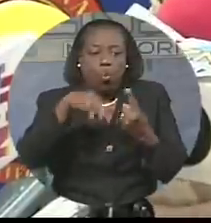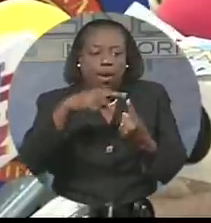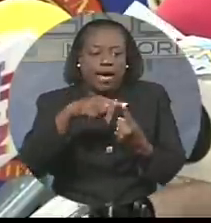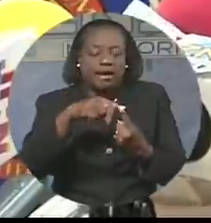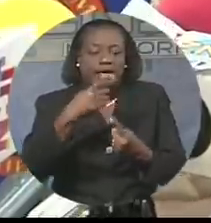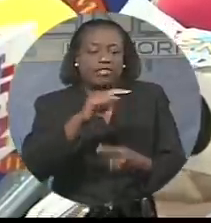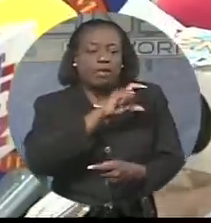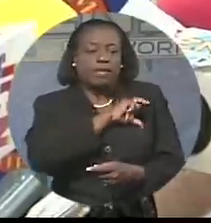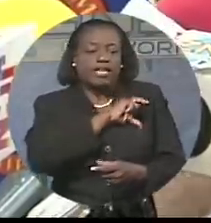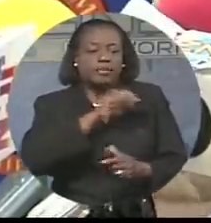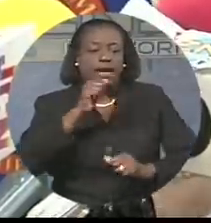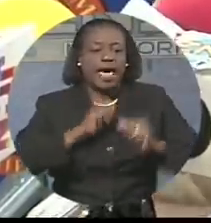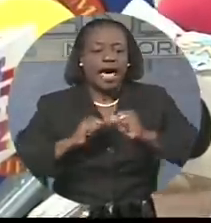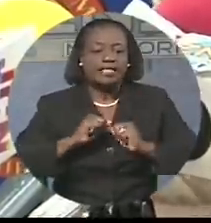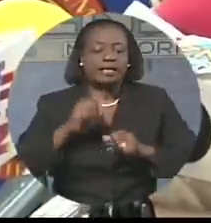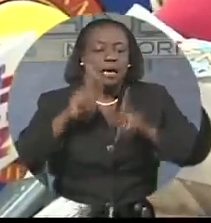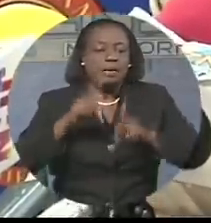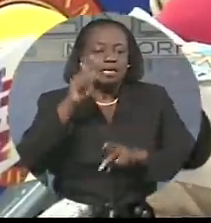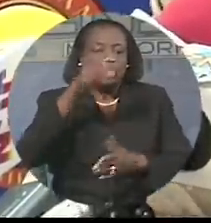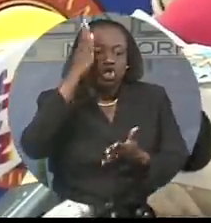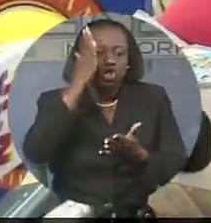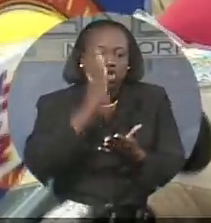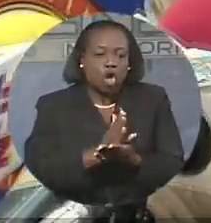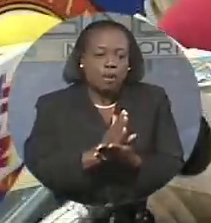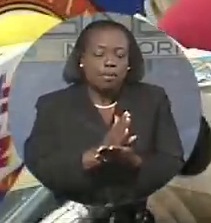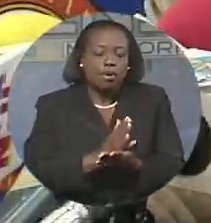stop participating in the illegal activity.